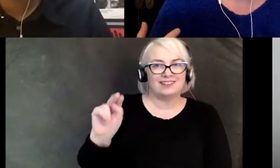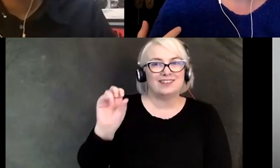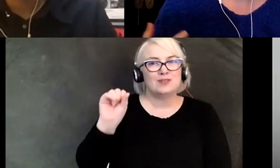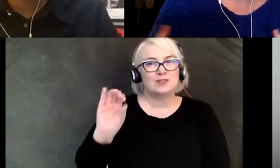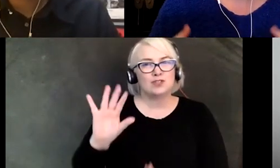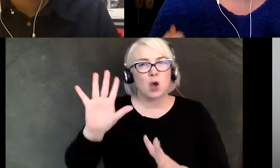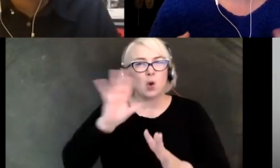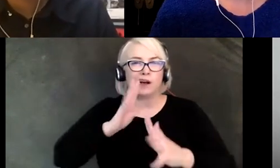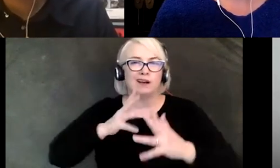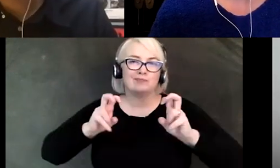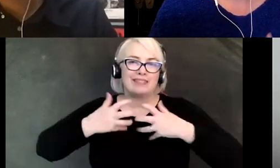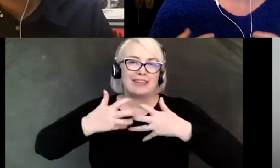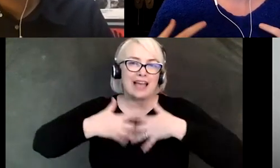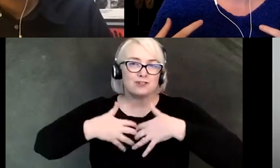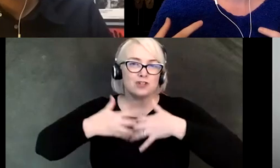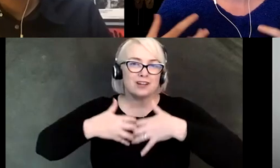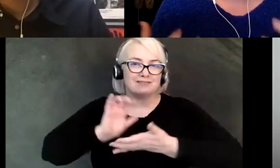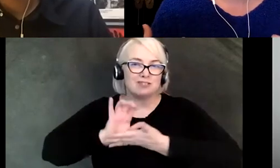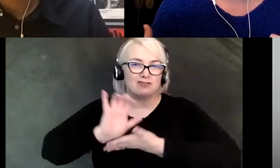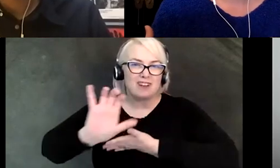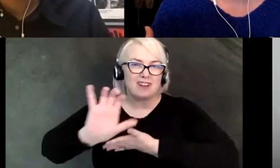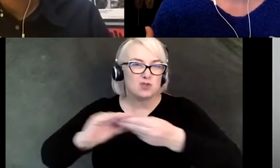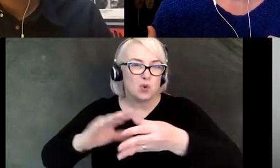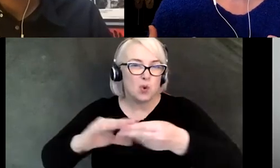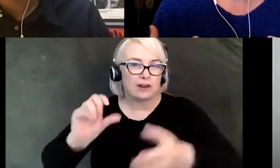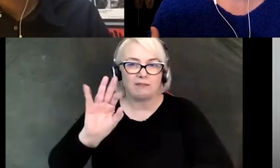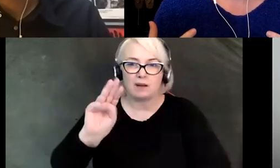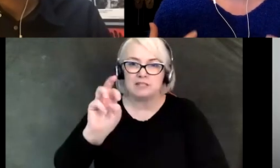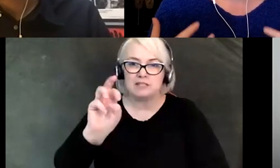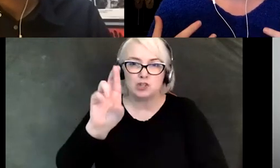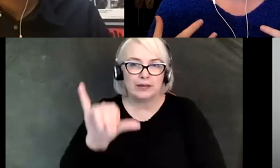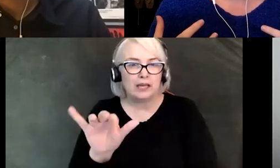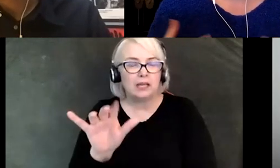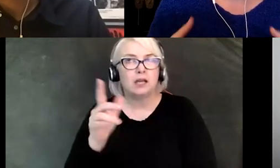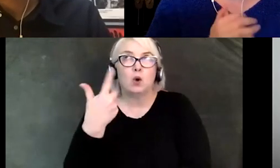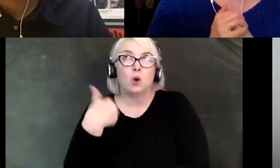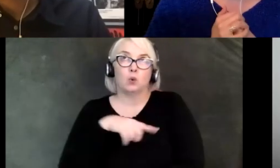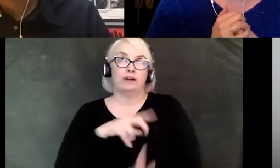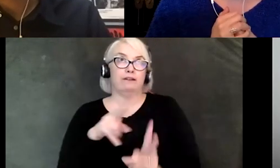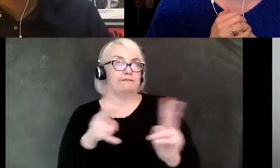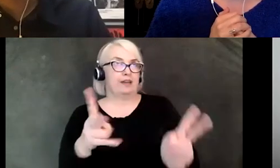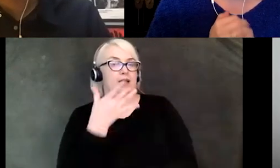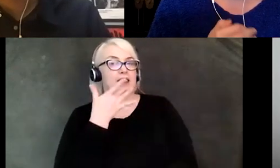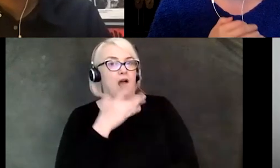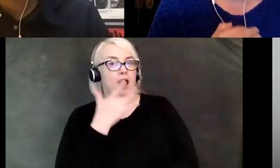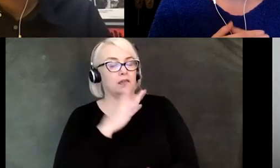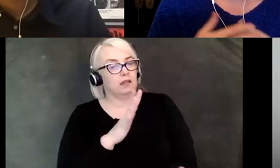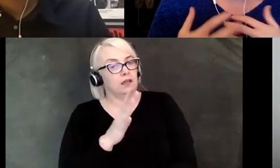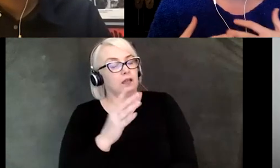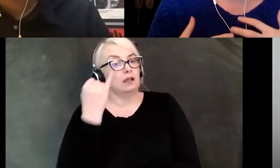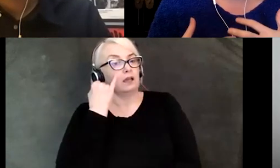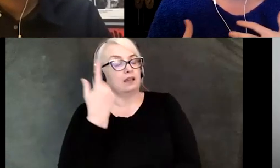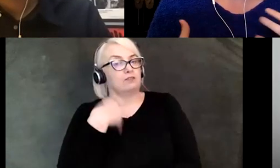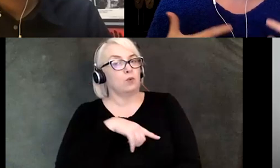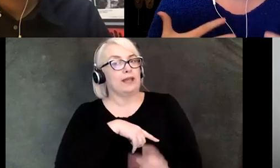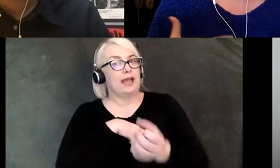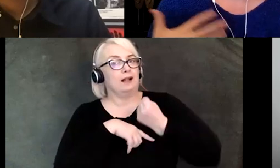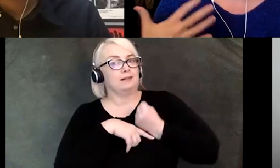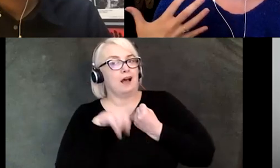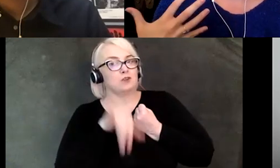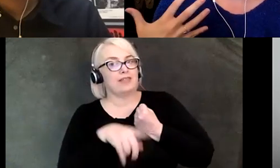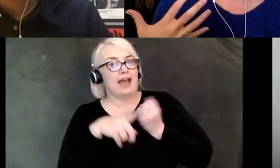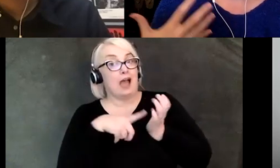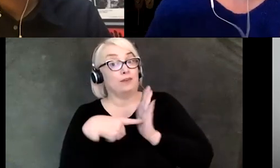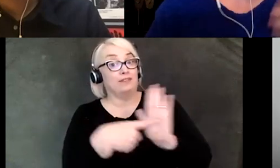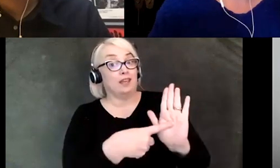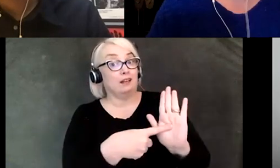mystery, me, like, I think we're very lucky that as long as we like held on to that reveal, there was